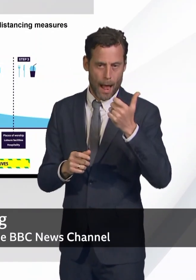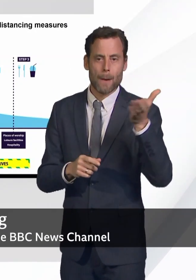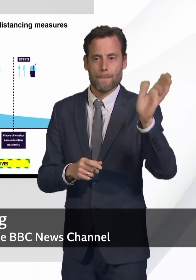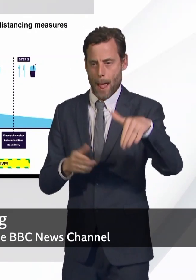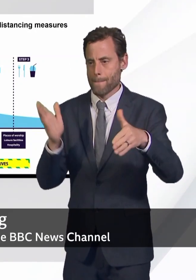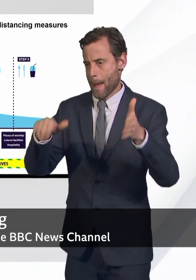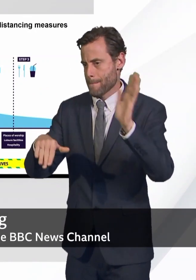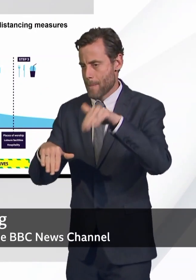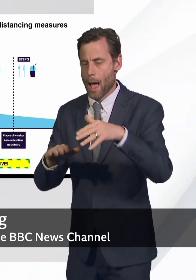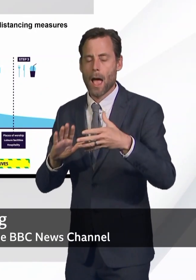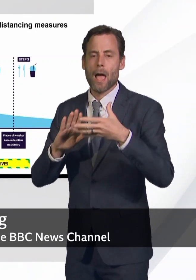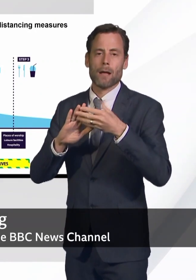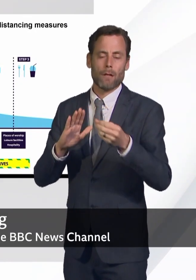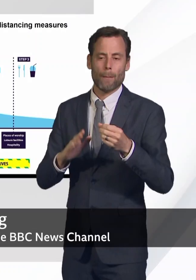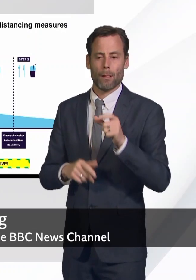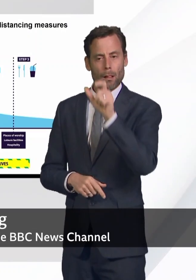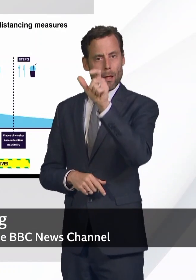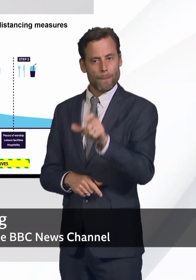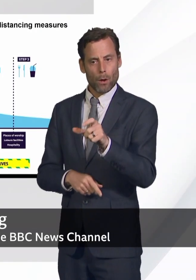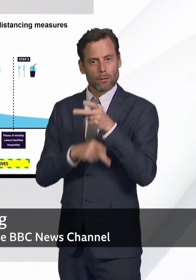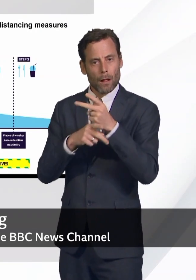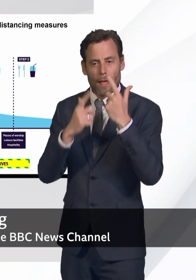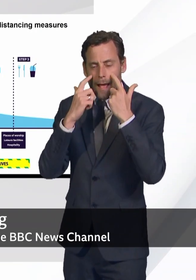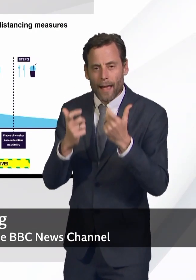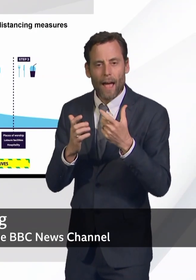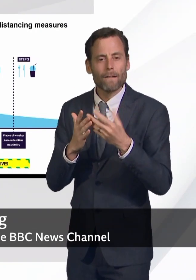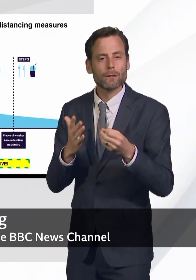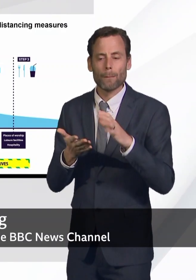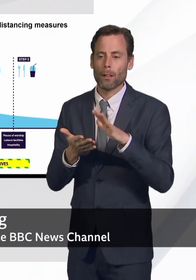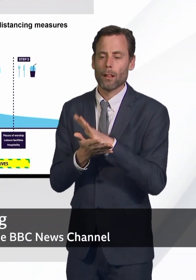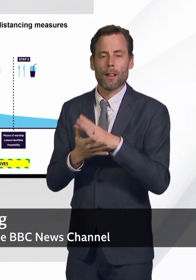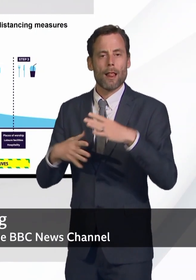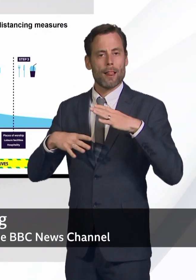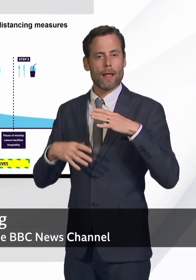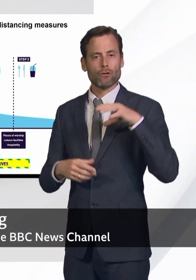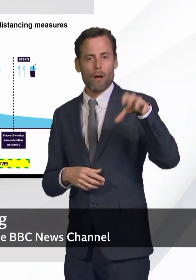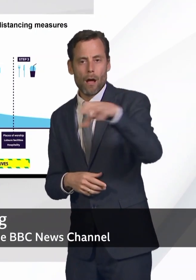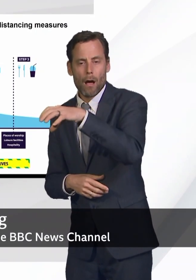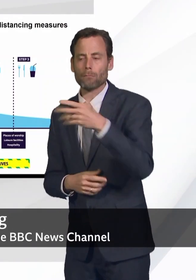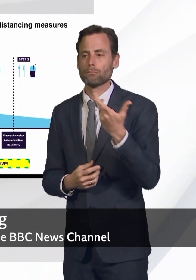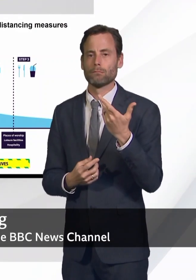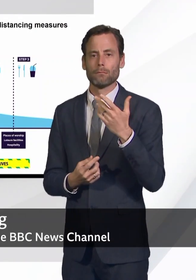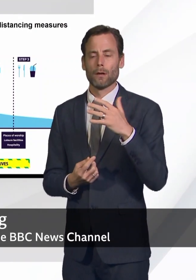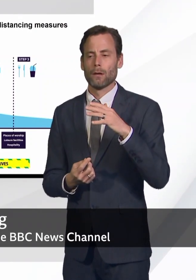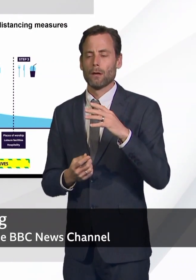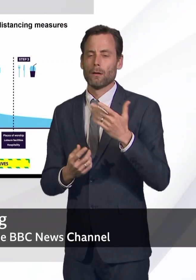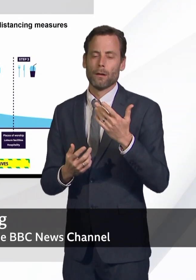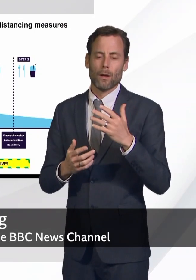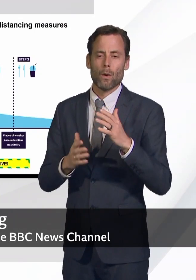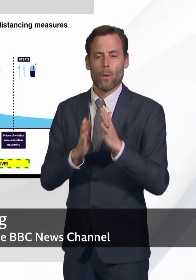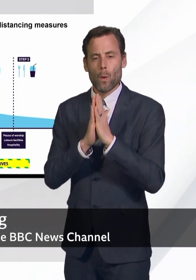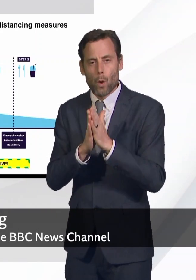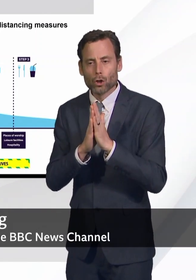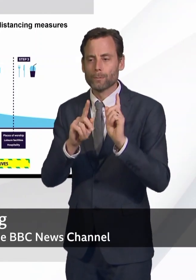those offering personal care, such as leisure facilities, public places, and places of